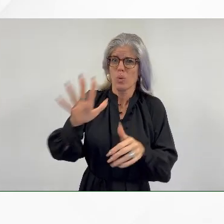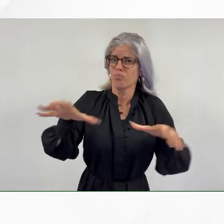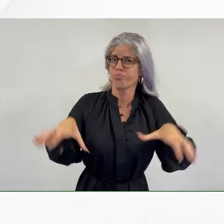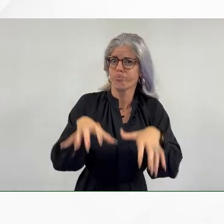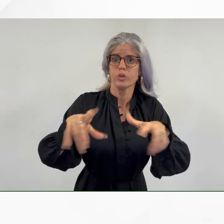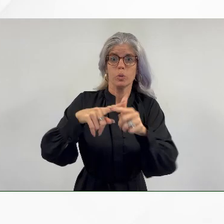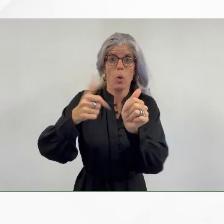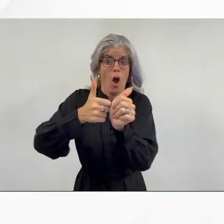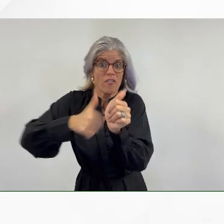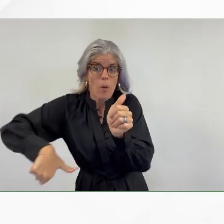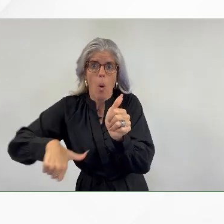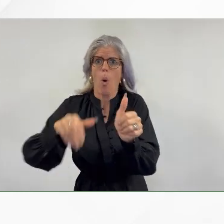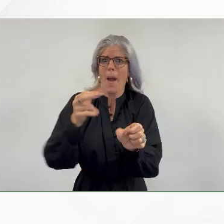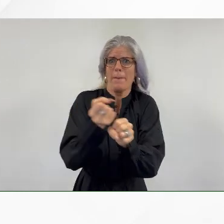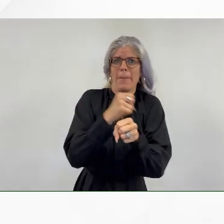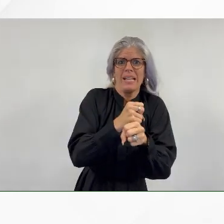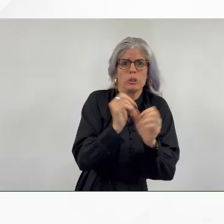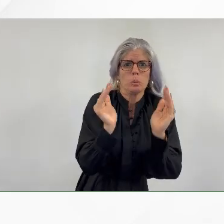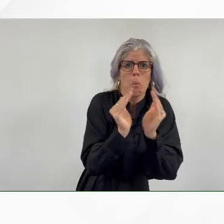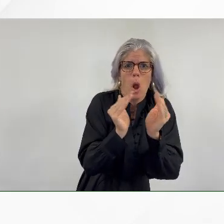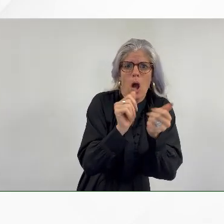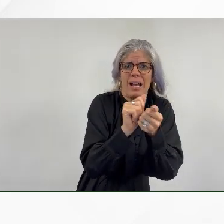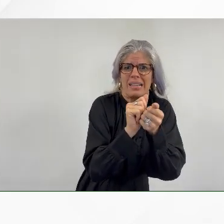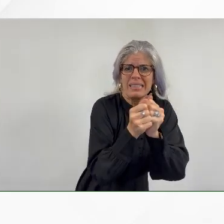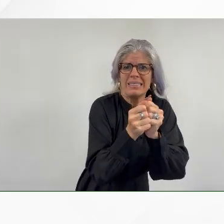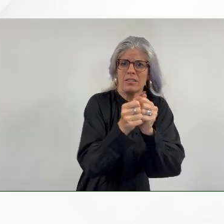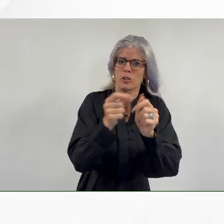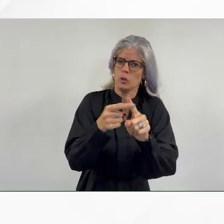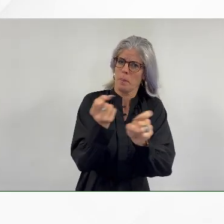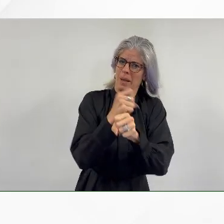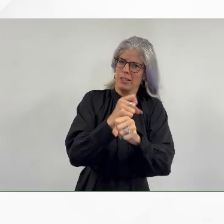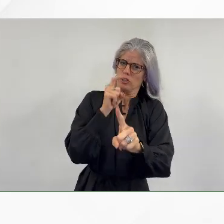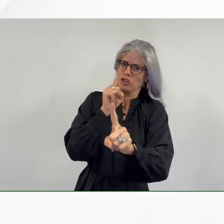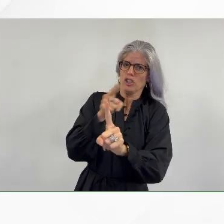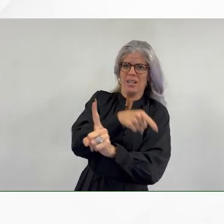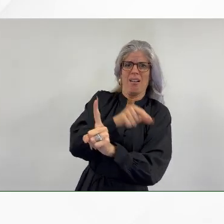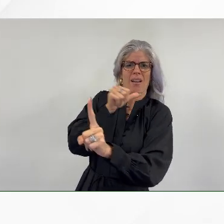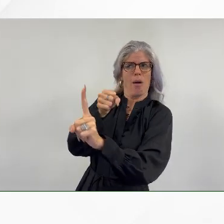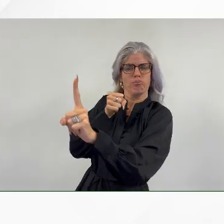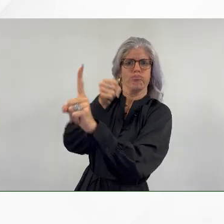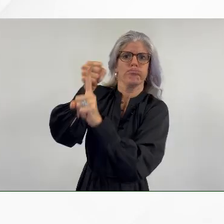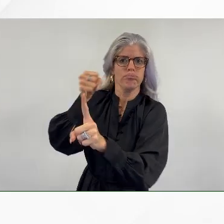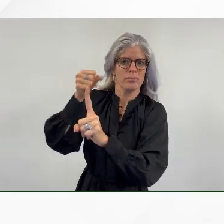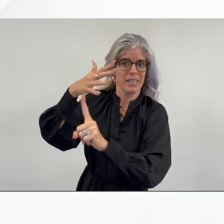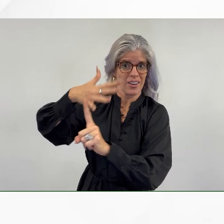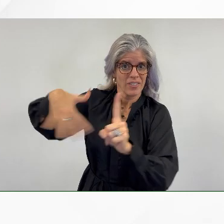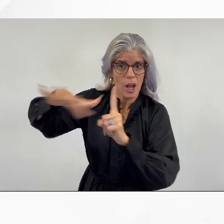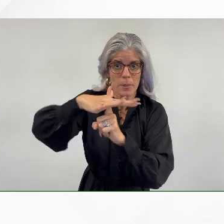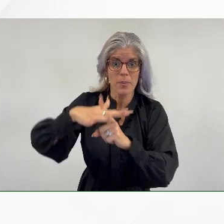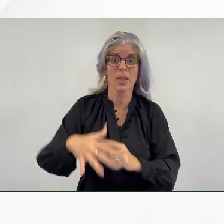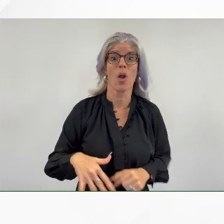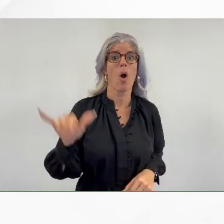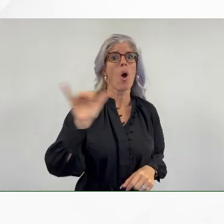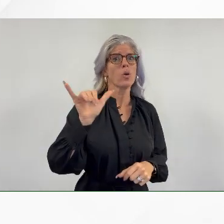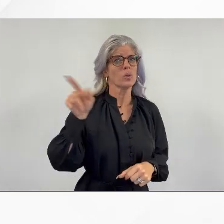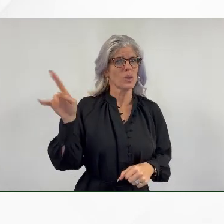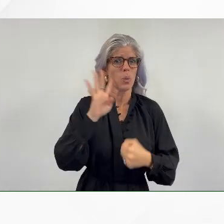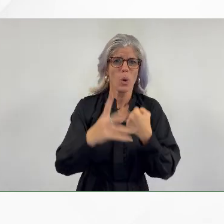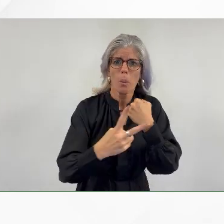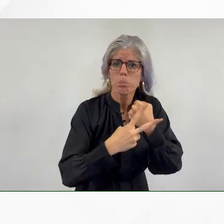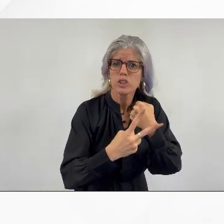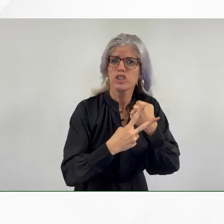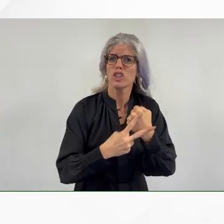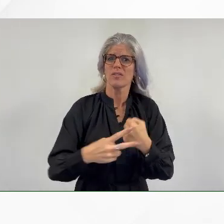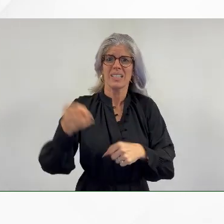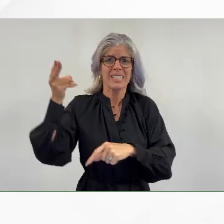environment, and to preserve historic, cultural, and natural aspects of national heritage as required by